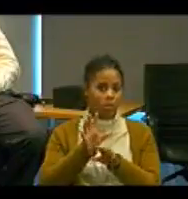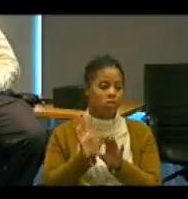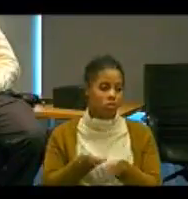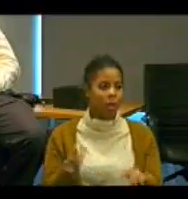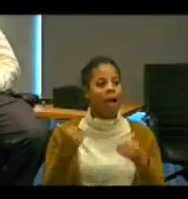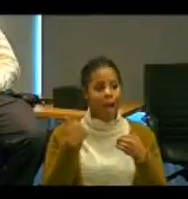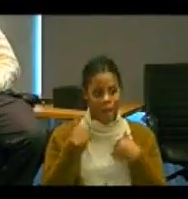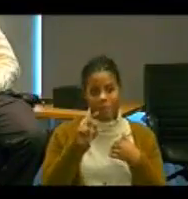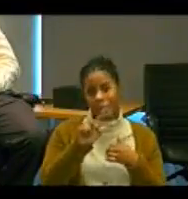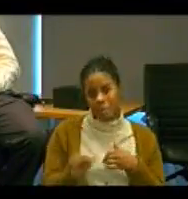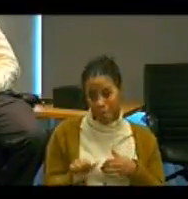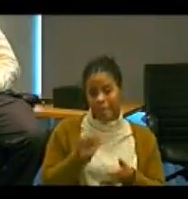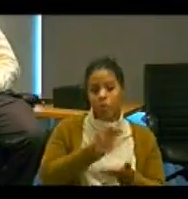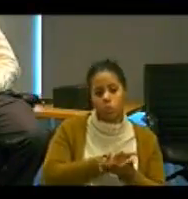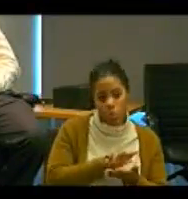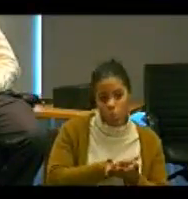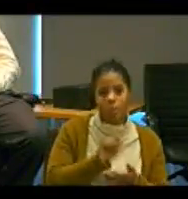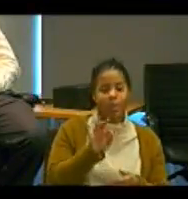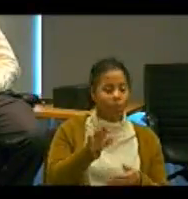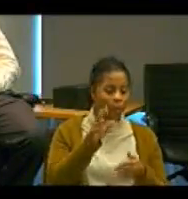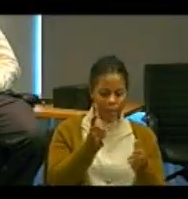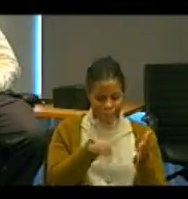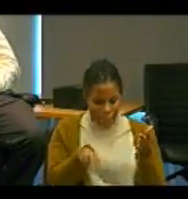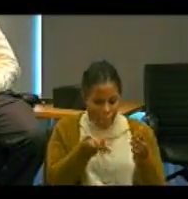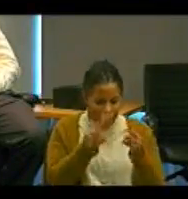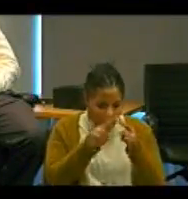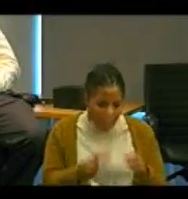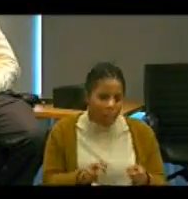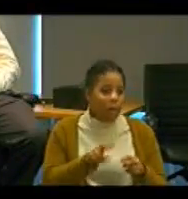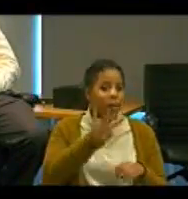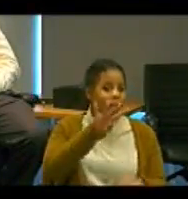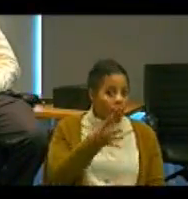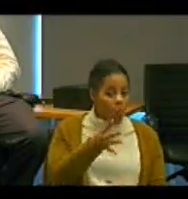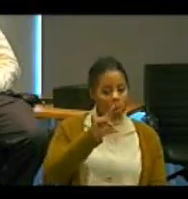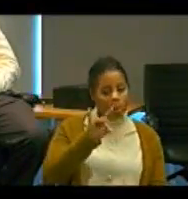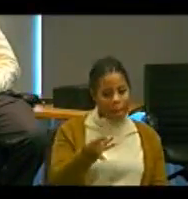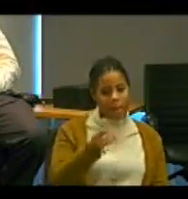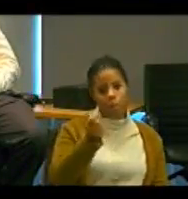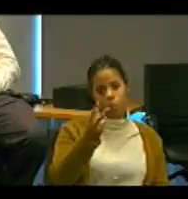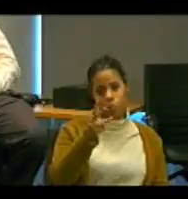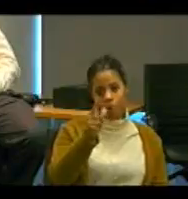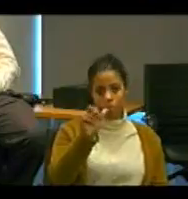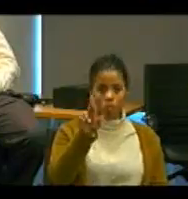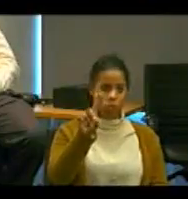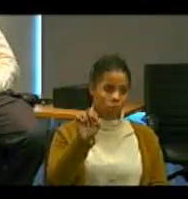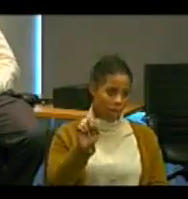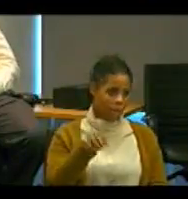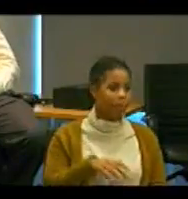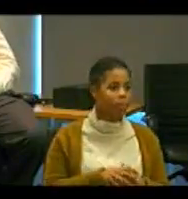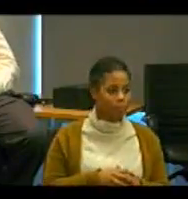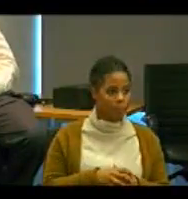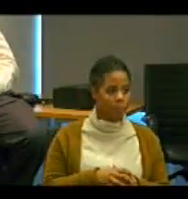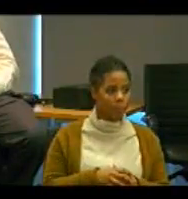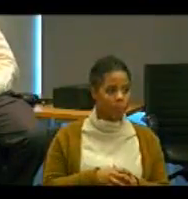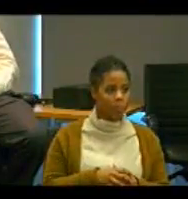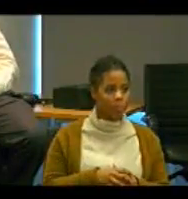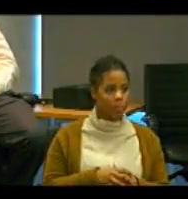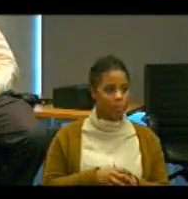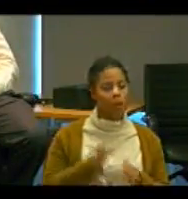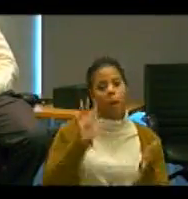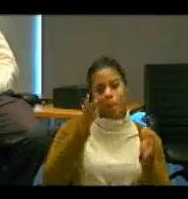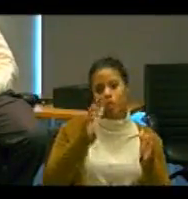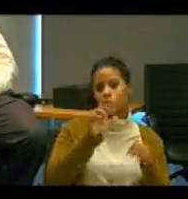schools, whether we examine this in 4th, 8th, or 12th grade, than otherwise similar achieving children who are racial and ethnic minorities. Next slide,